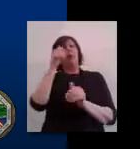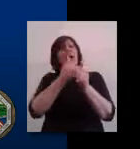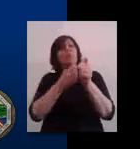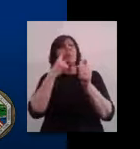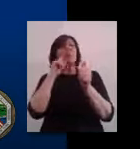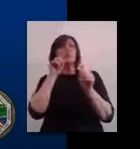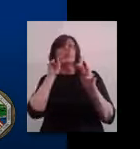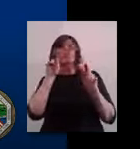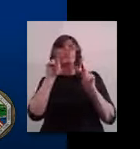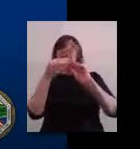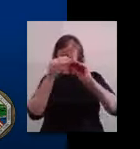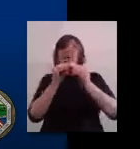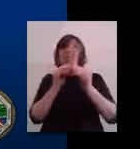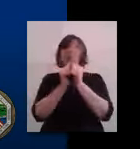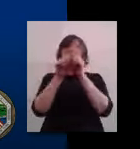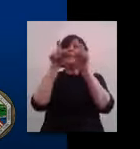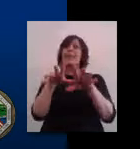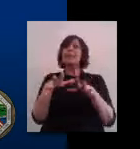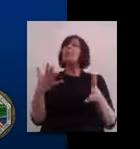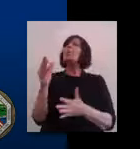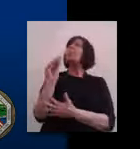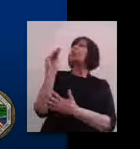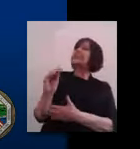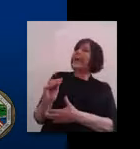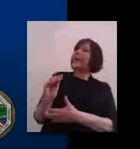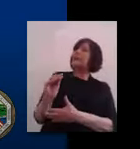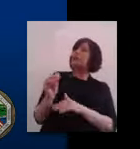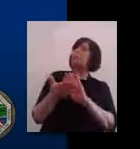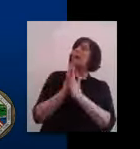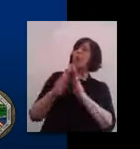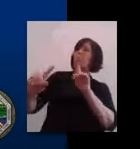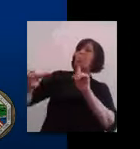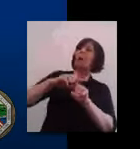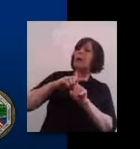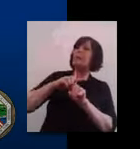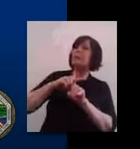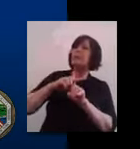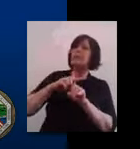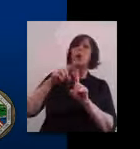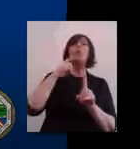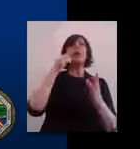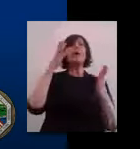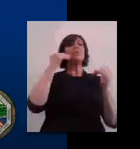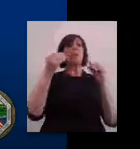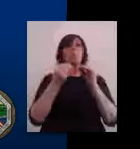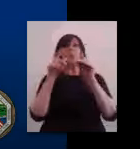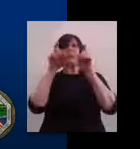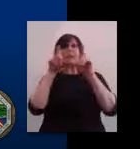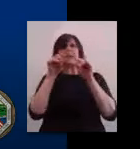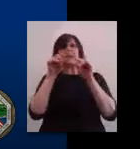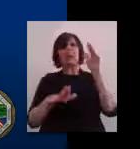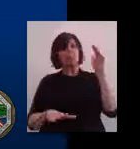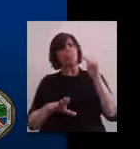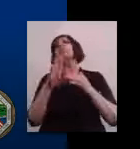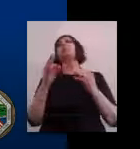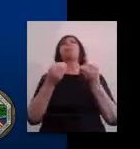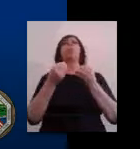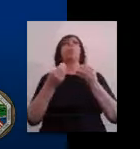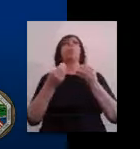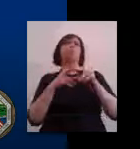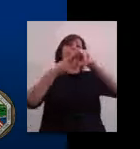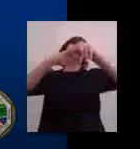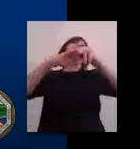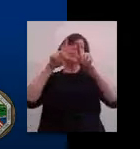regards to testing. We expect the testing number to rapidly ramp up now that the county as well as Kaleida Health are doing